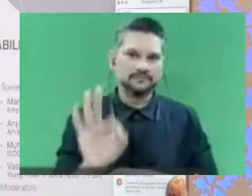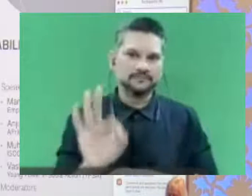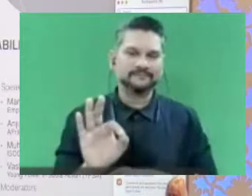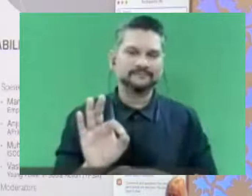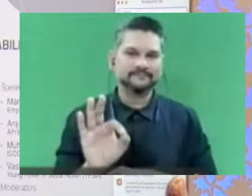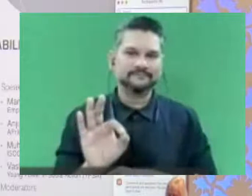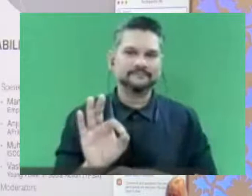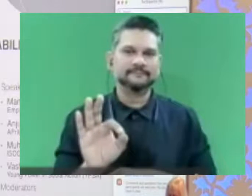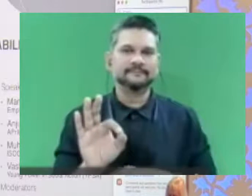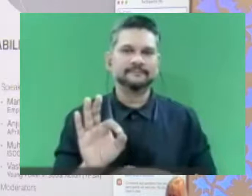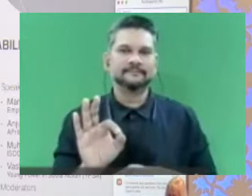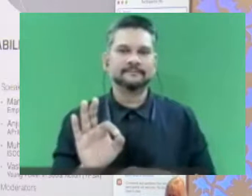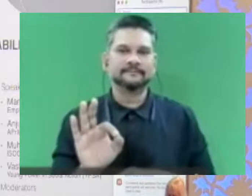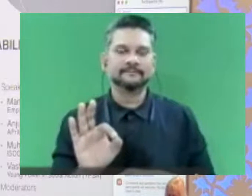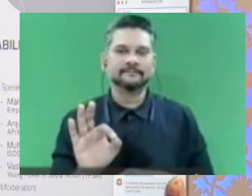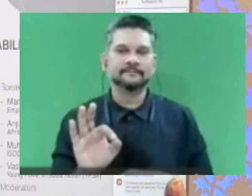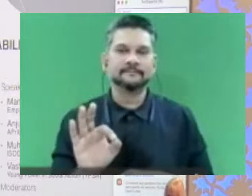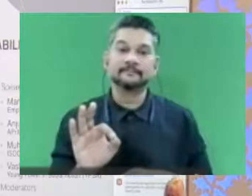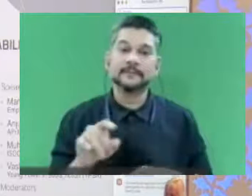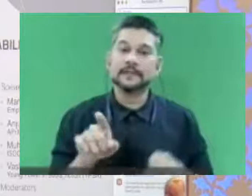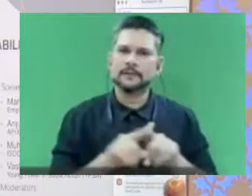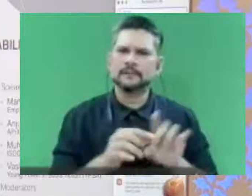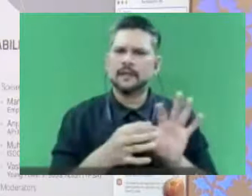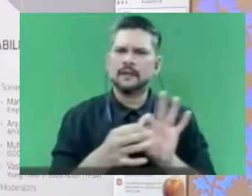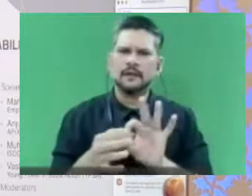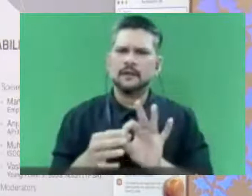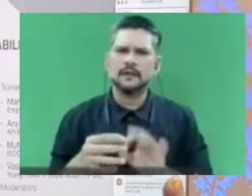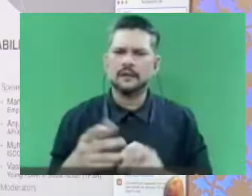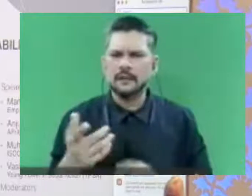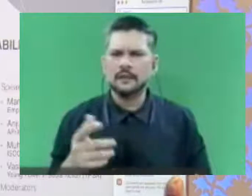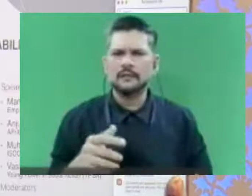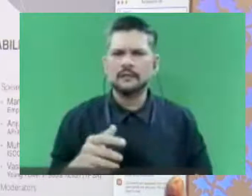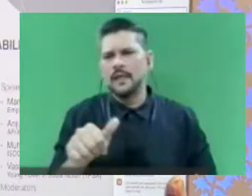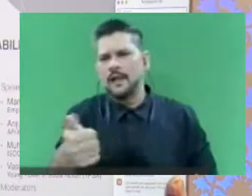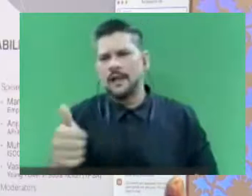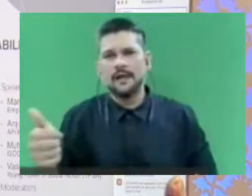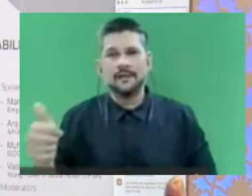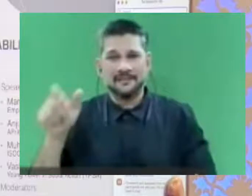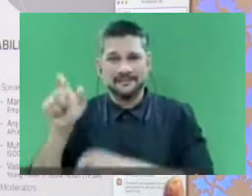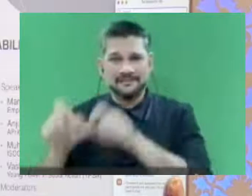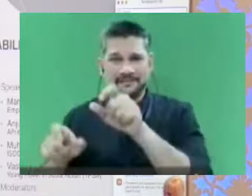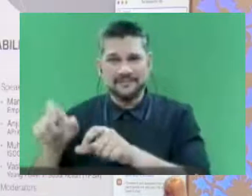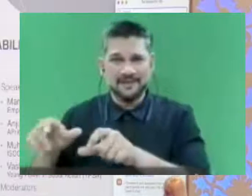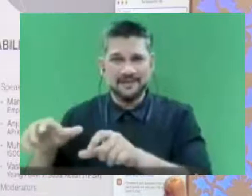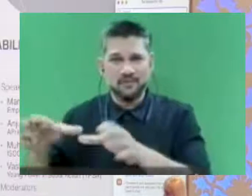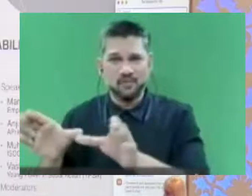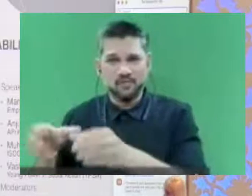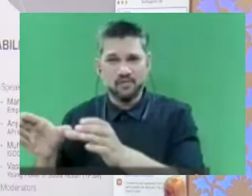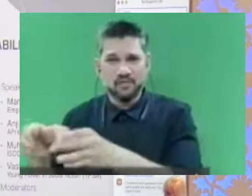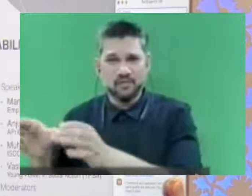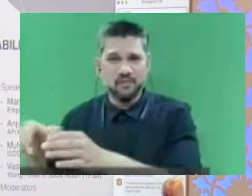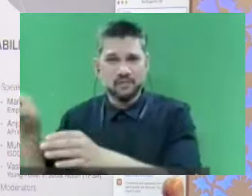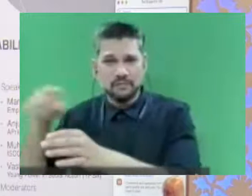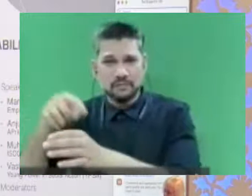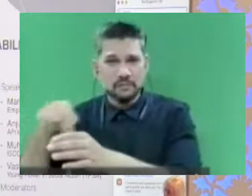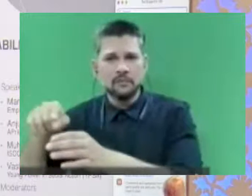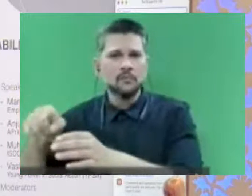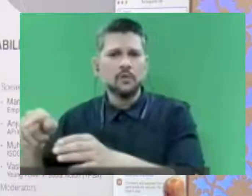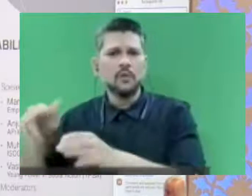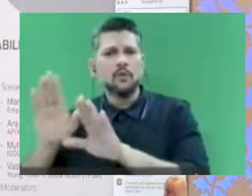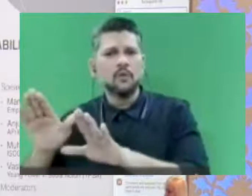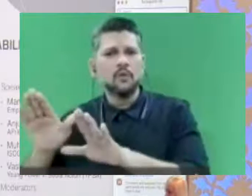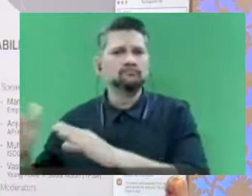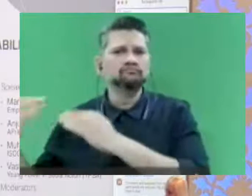anyway, which is what role do other stakeholder groups have in supporting and and